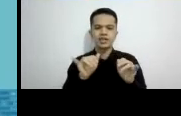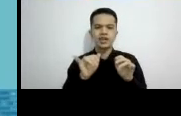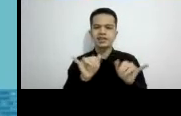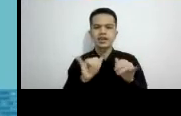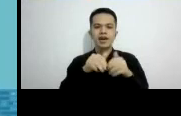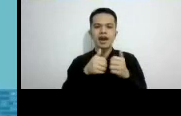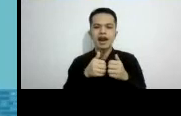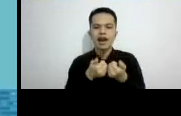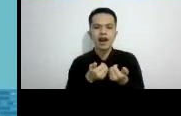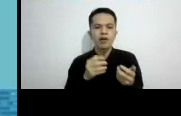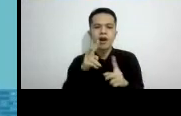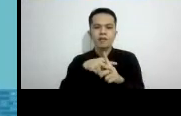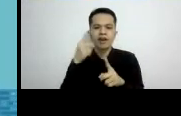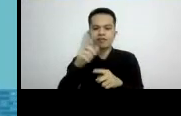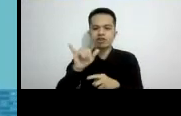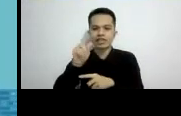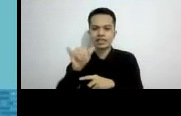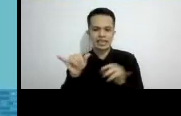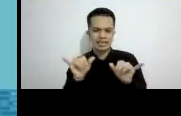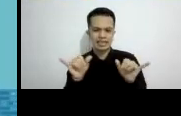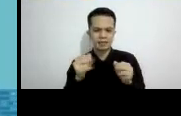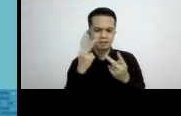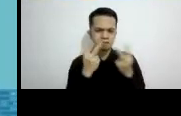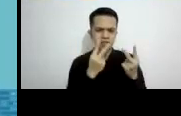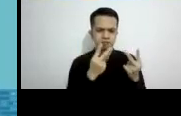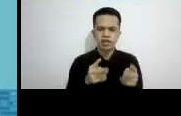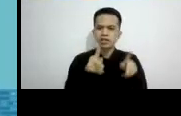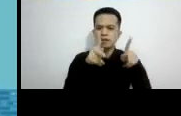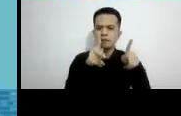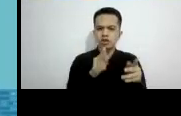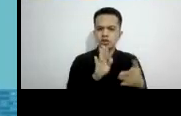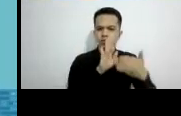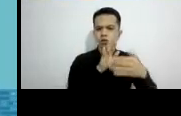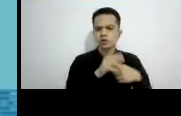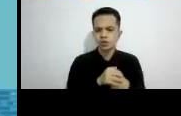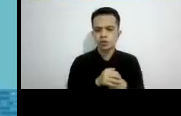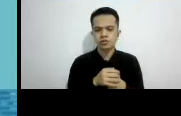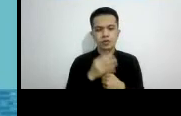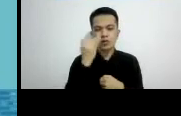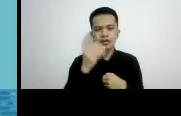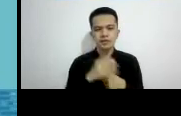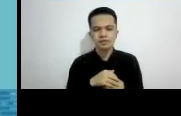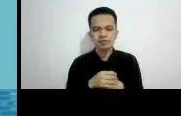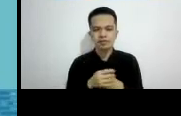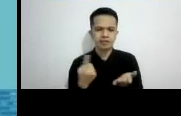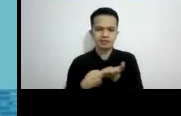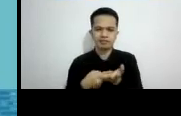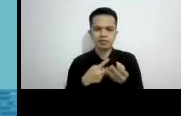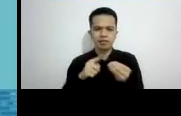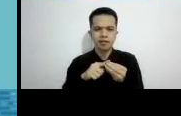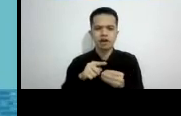scale. And at the same time, we also want to look at the human-centric approach because we've been talking so much about